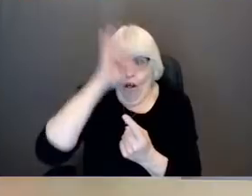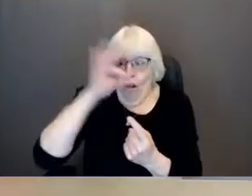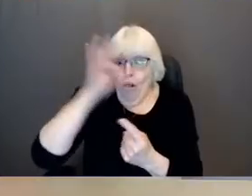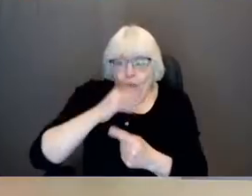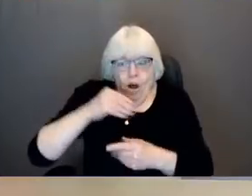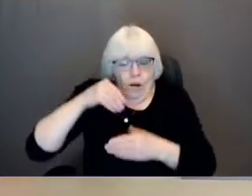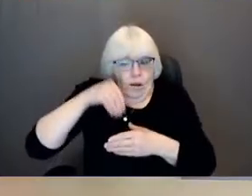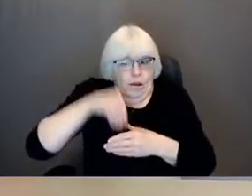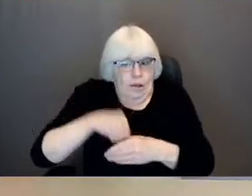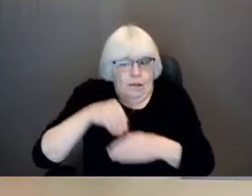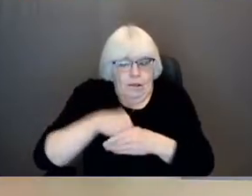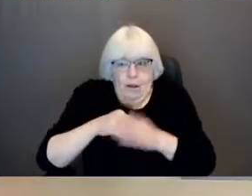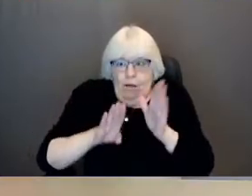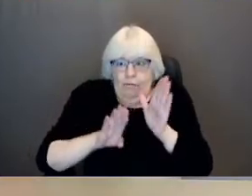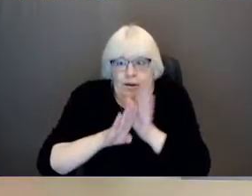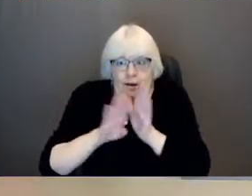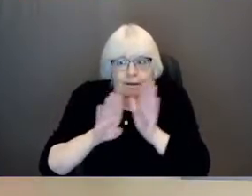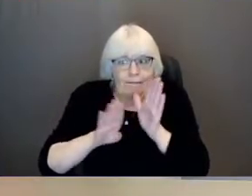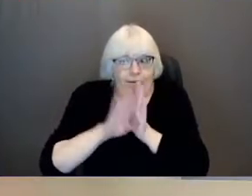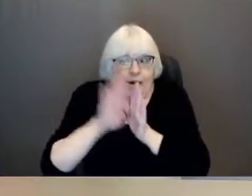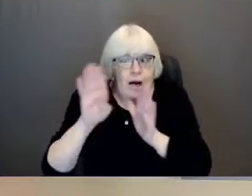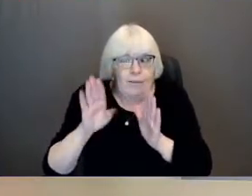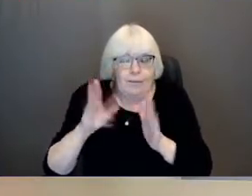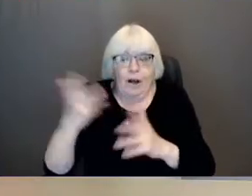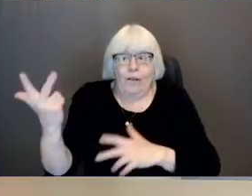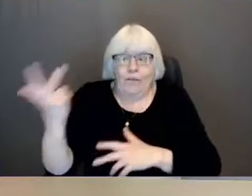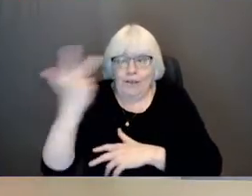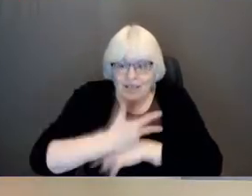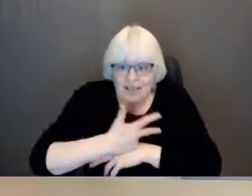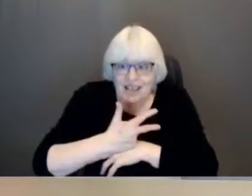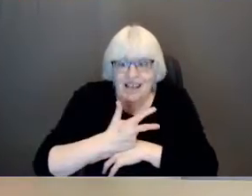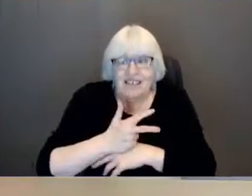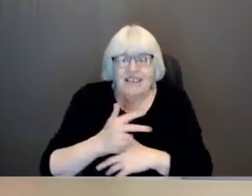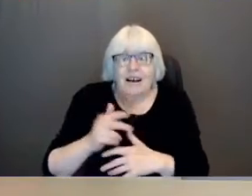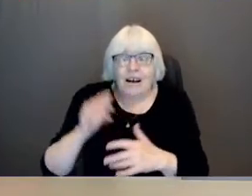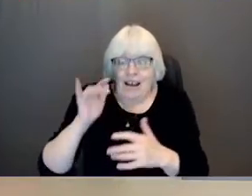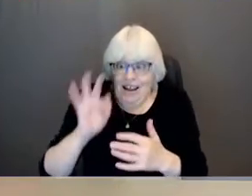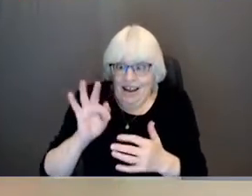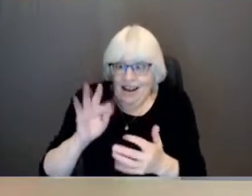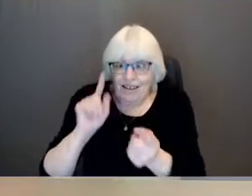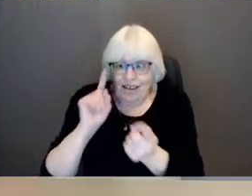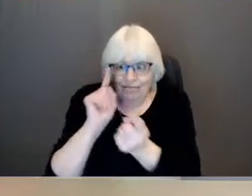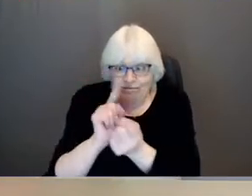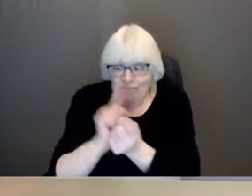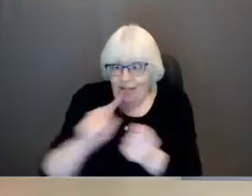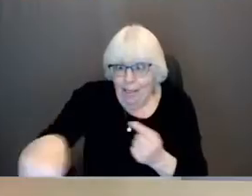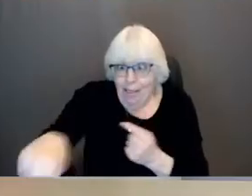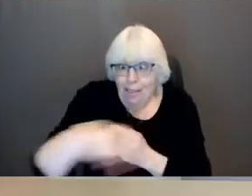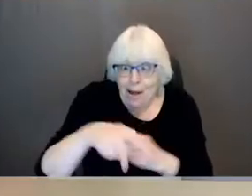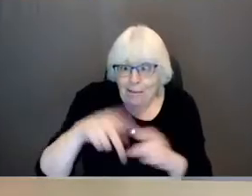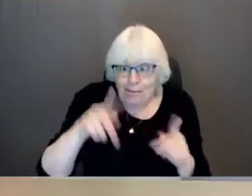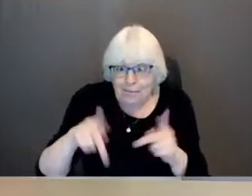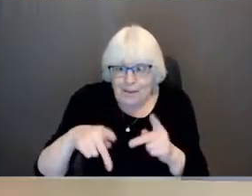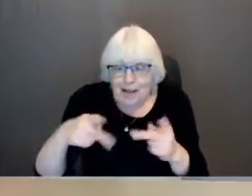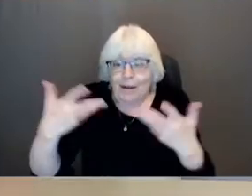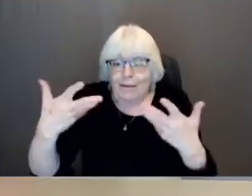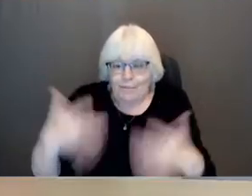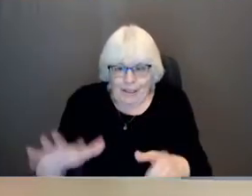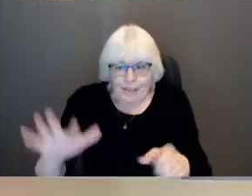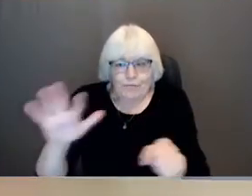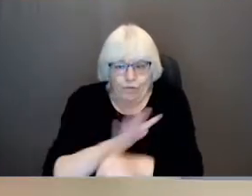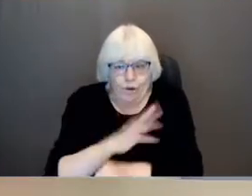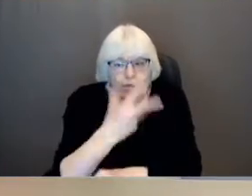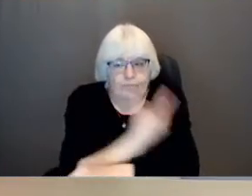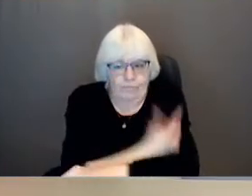close contacts who are fully vaccinated isolate for 7 days and have a test before they get out. So really,